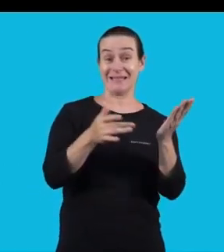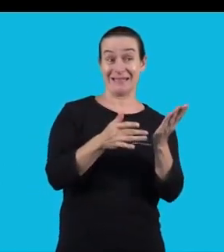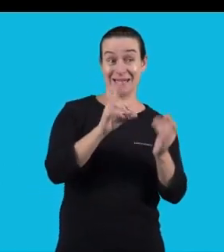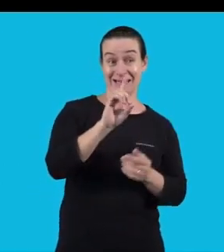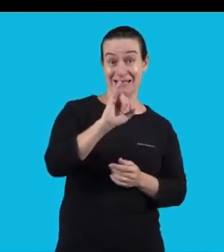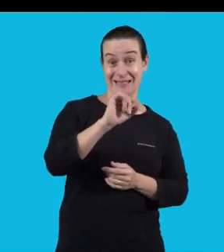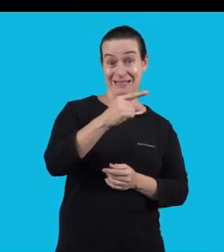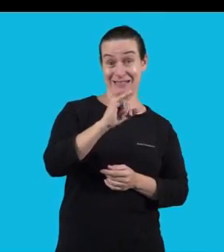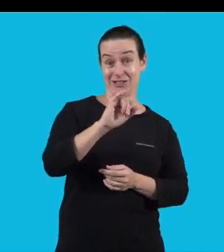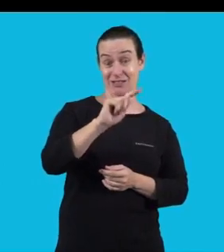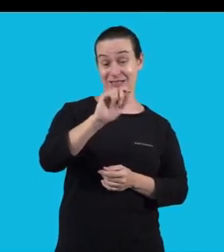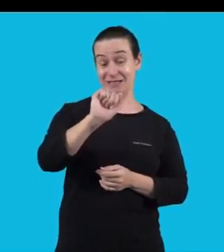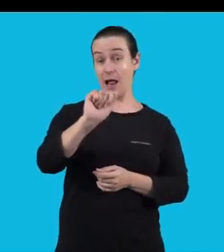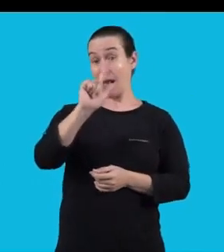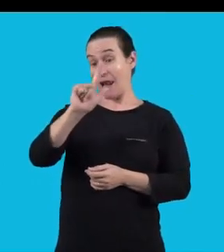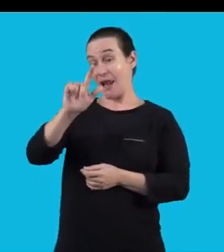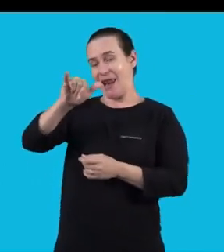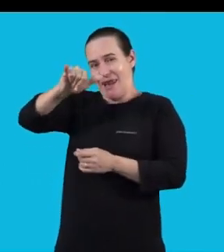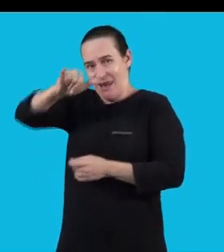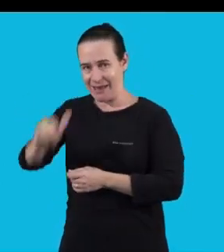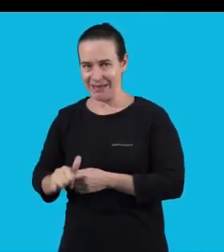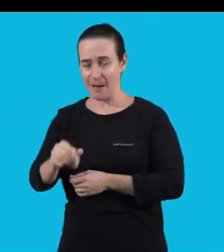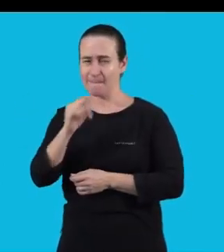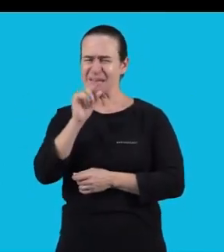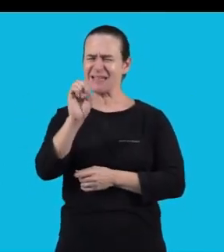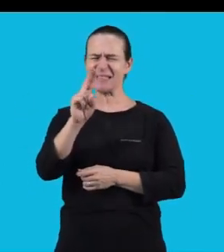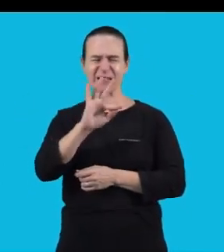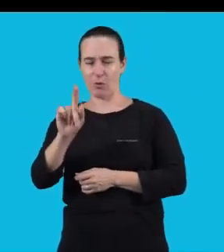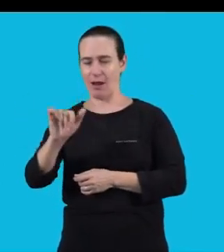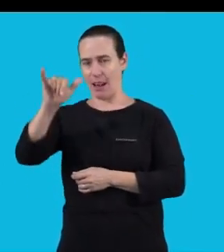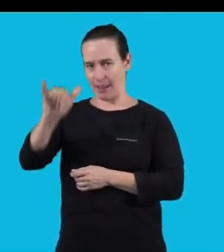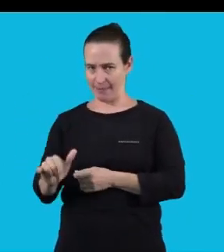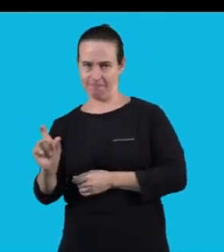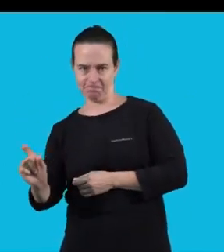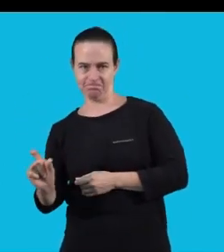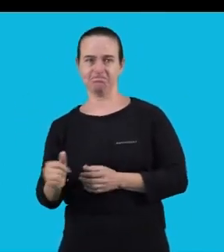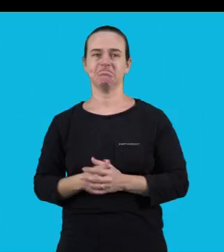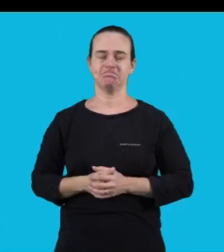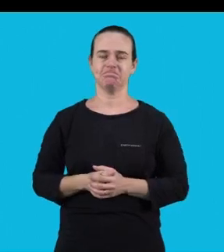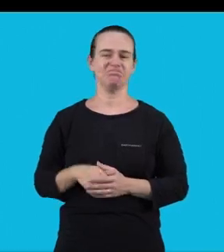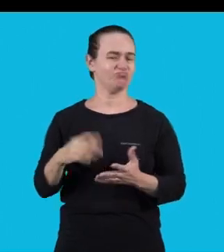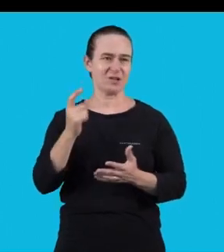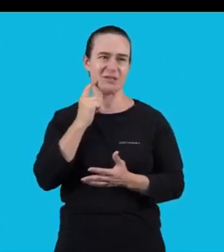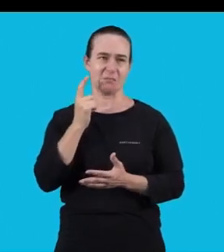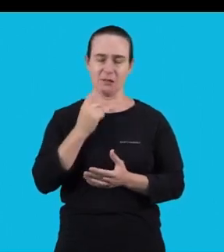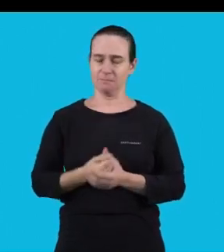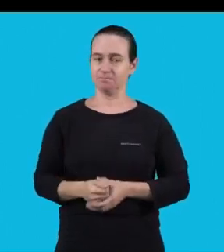be digitally. So you're adding the suffix to make digital an adverb. Very